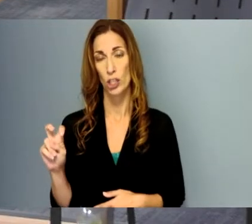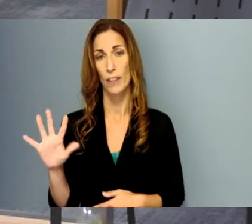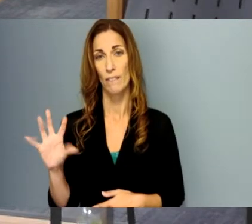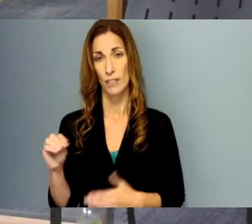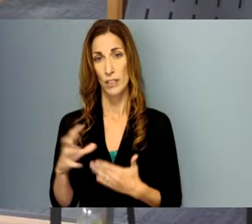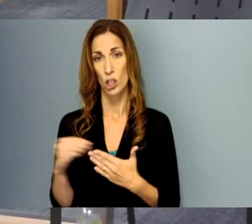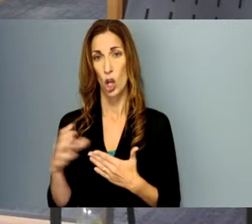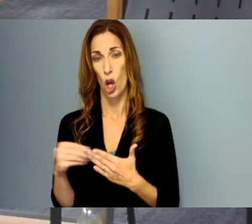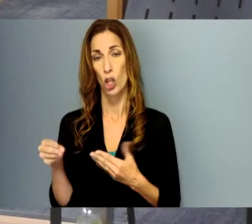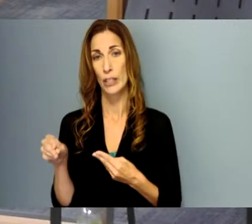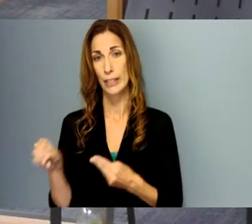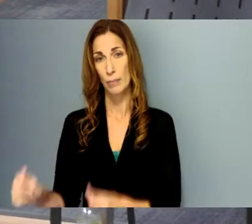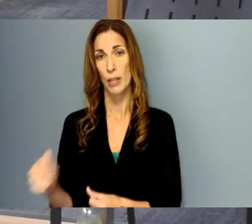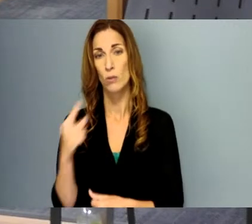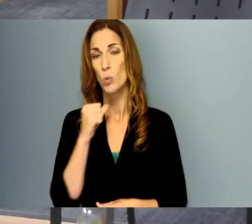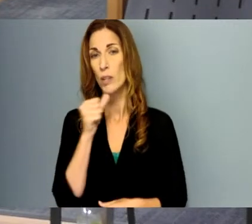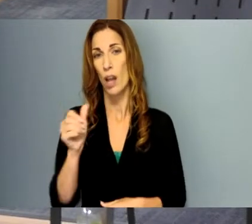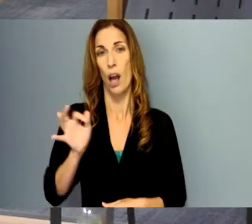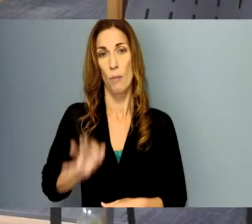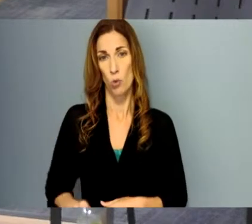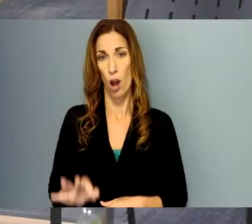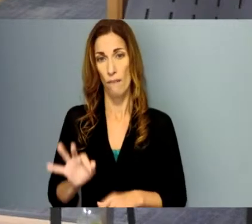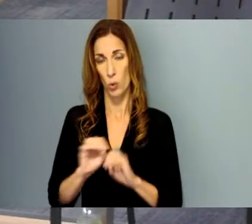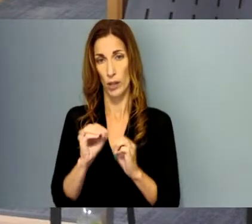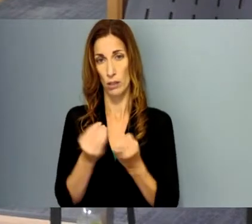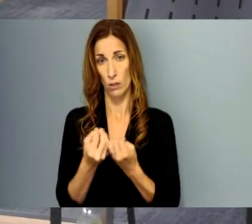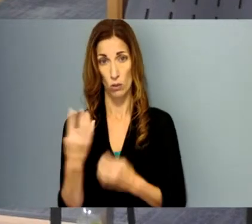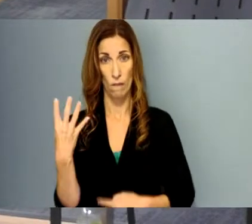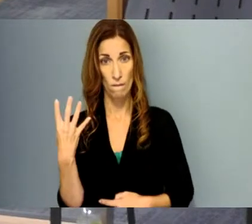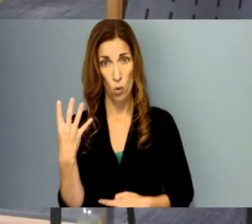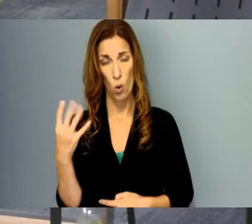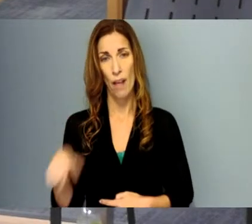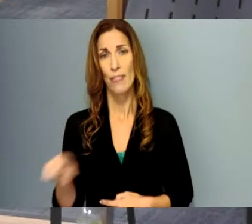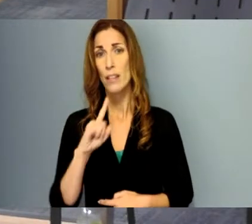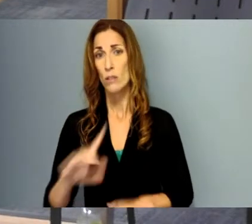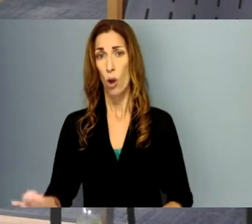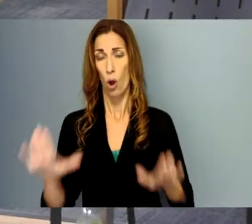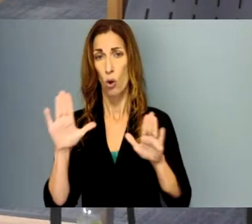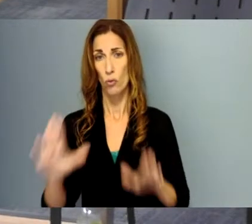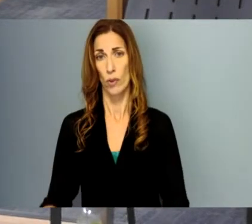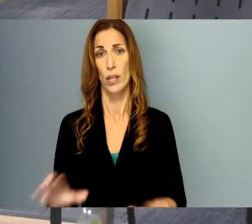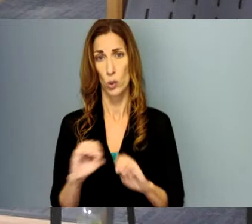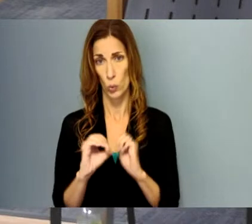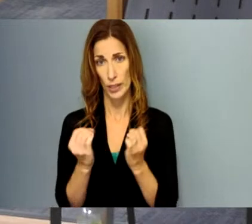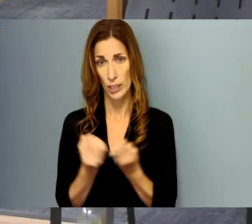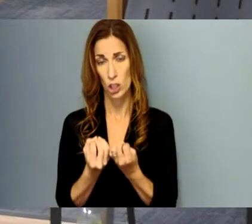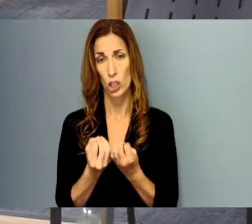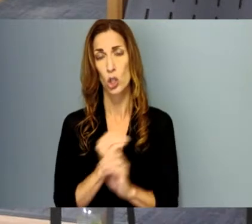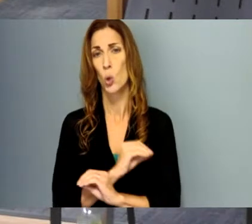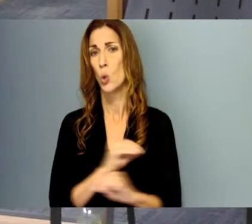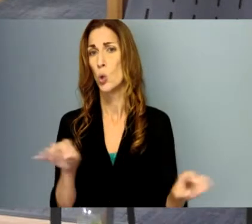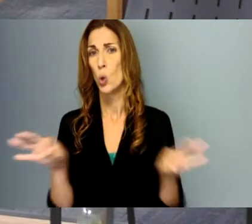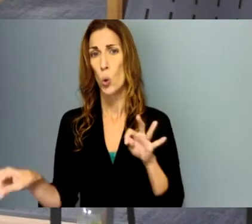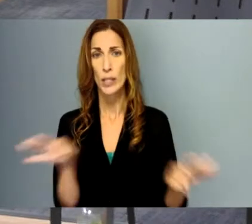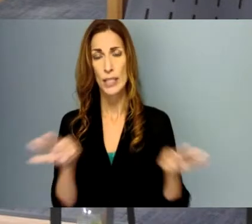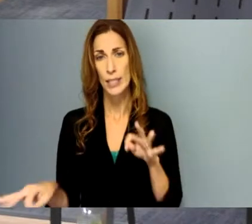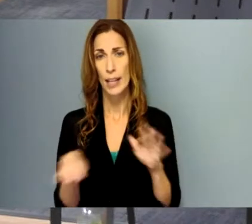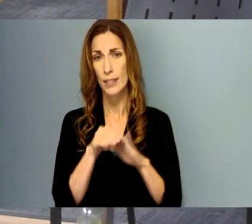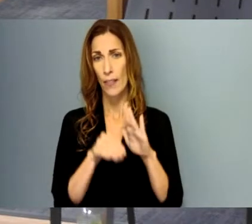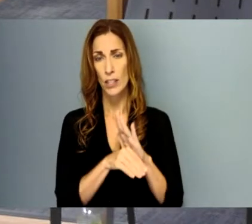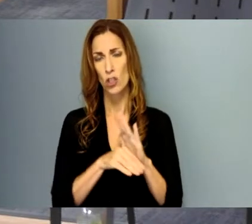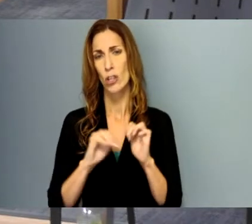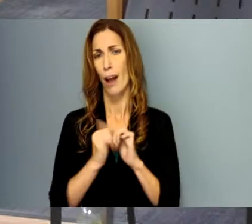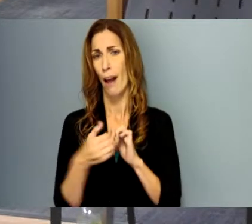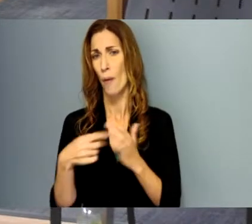$9,250 is going to 4 nonprofit organizations. These are great organizations. There are no details in the agenda about how